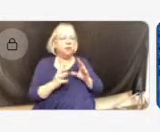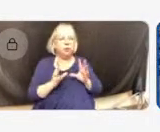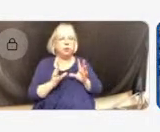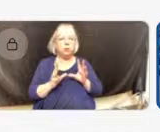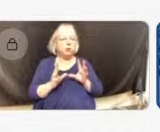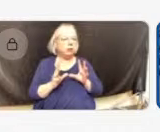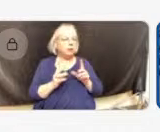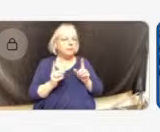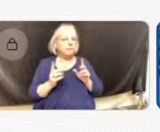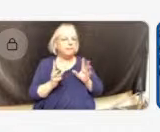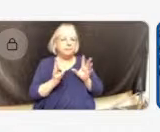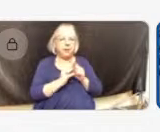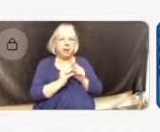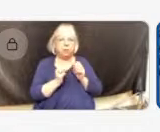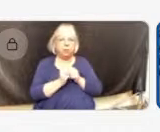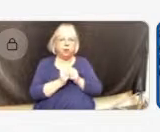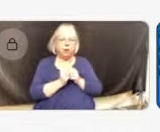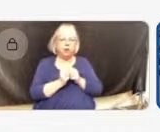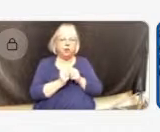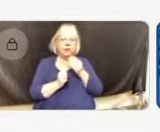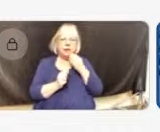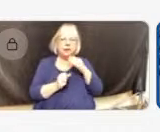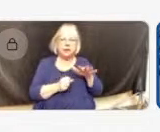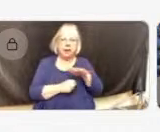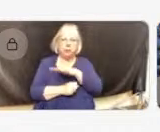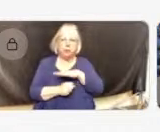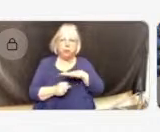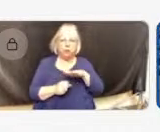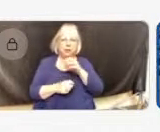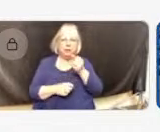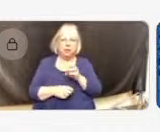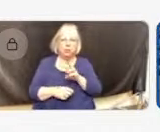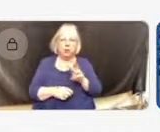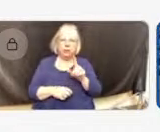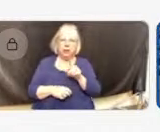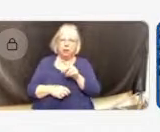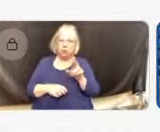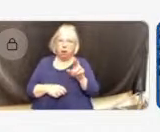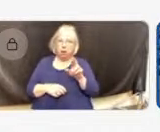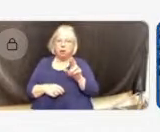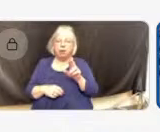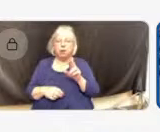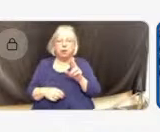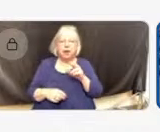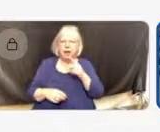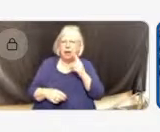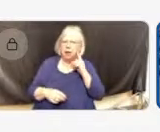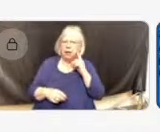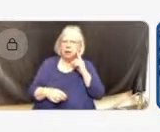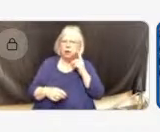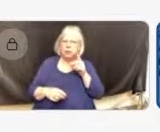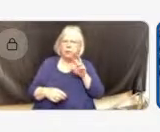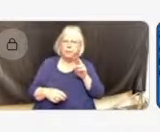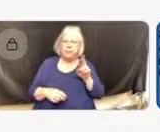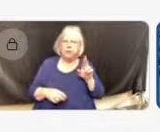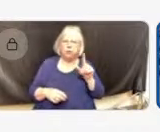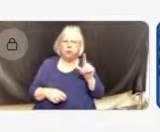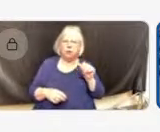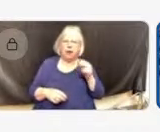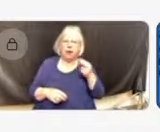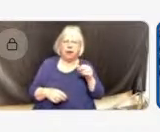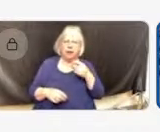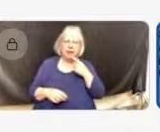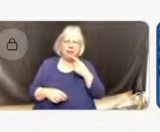to do with the property? I heard Mr. Troy say that it was 3 people total, maybe 4 on the call. So I'm just wanting to